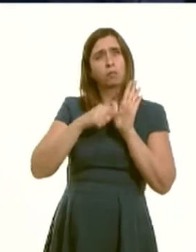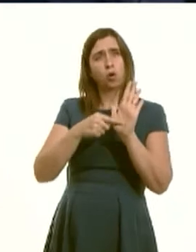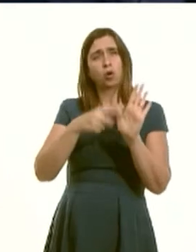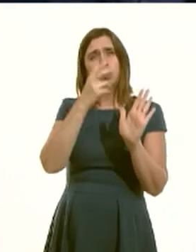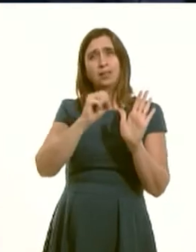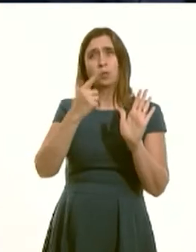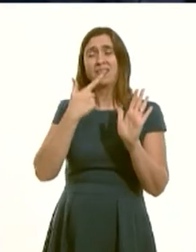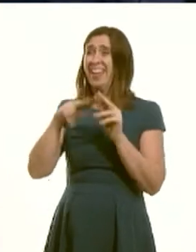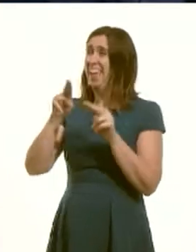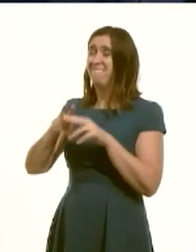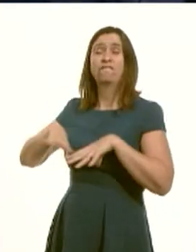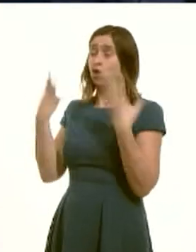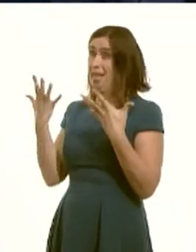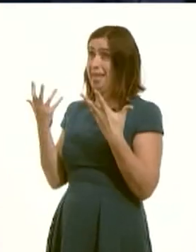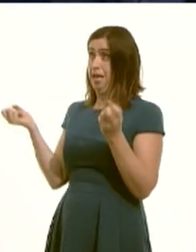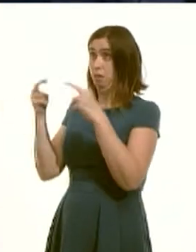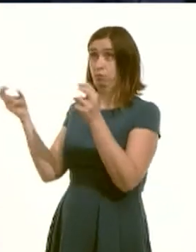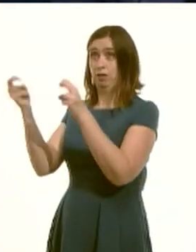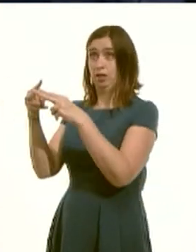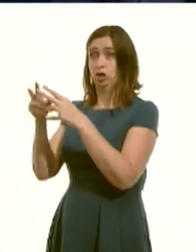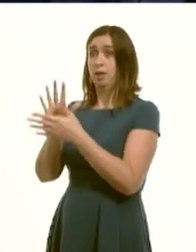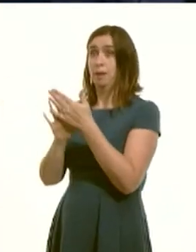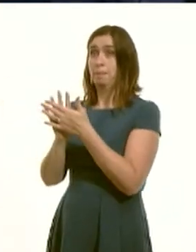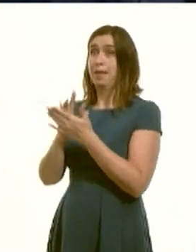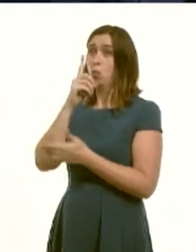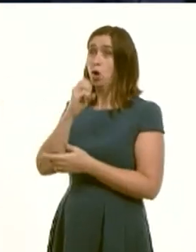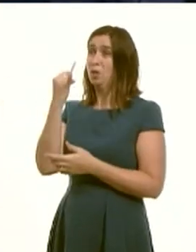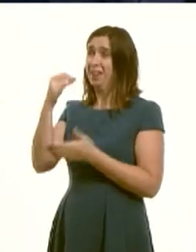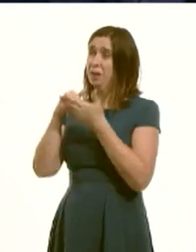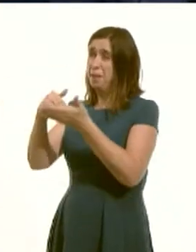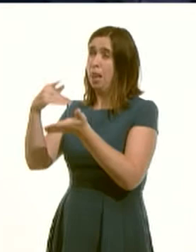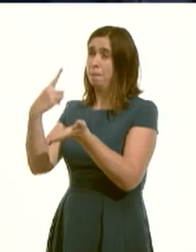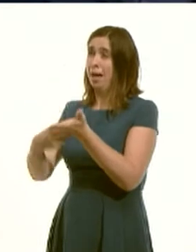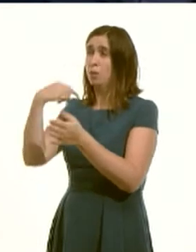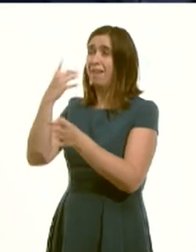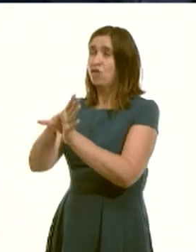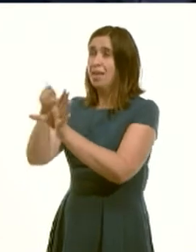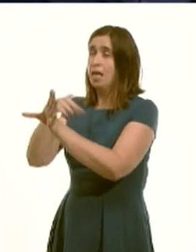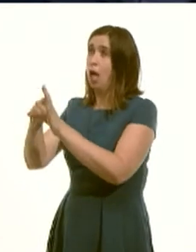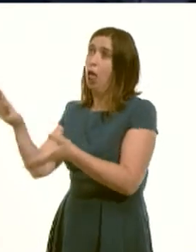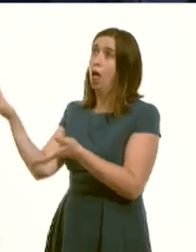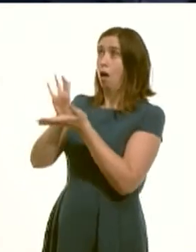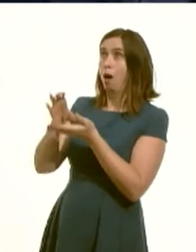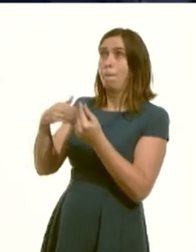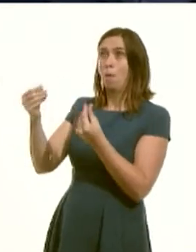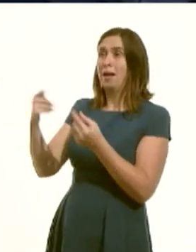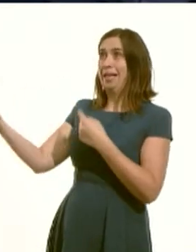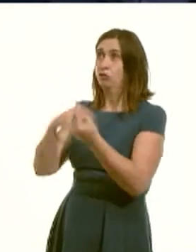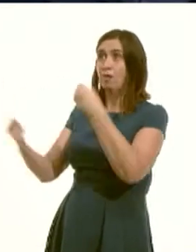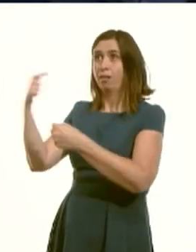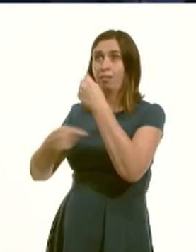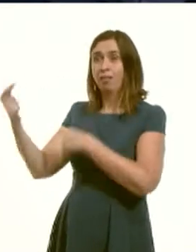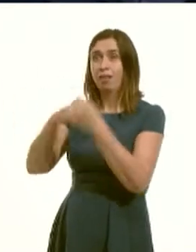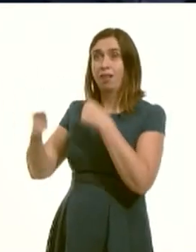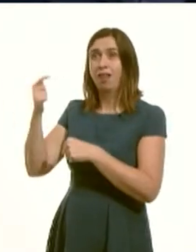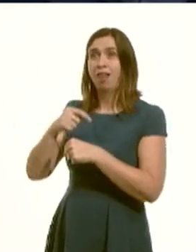2012, scrapping the tolls altogether would boost the Welsh economy by £107 million a year, and the operating costs of the bridges are just £12